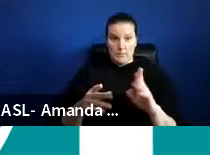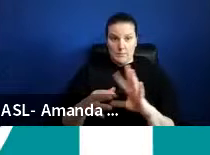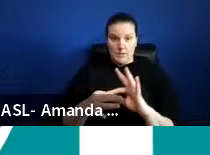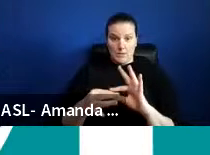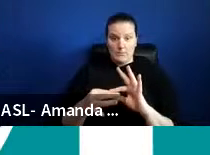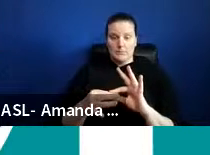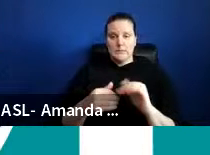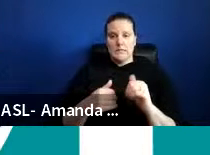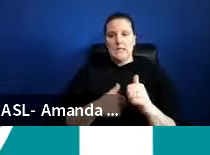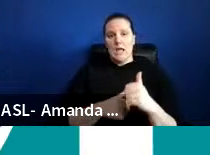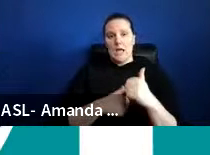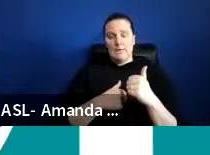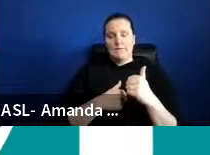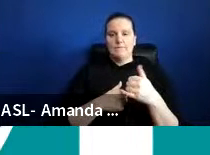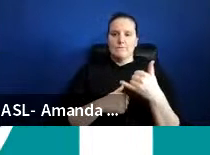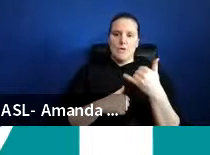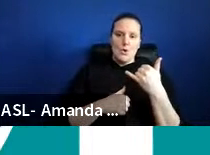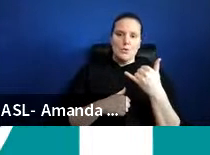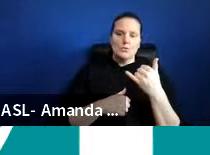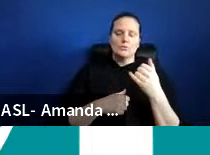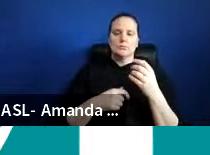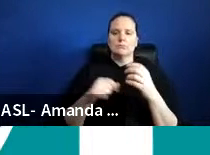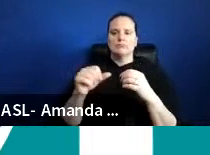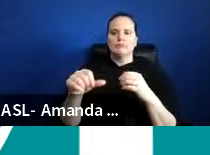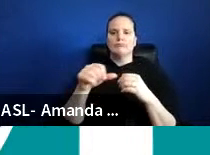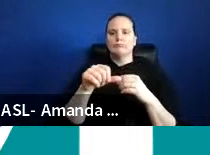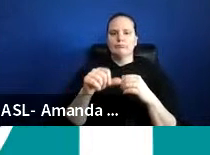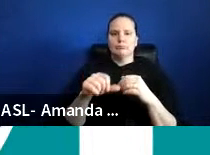comment, live comment via phone, you will want to dial